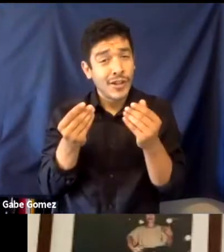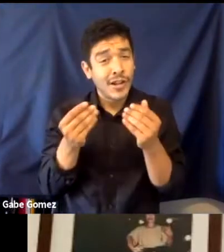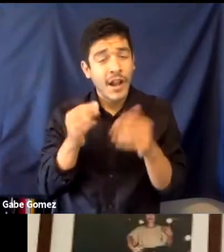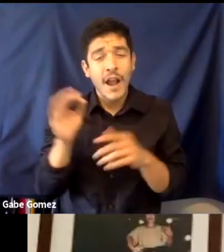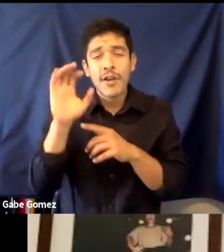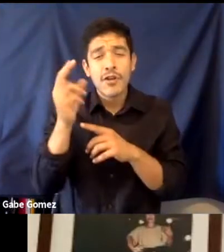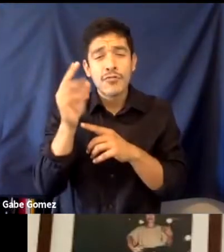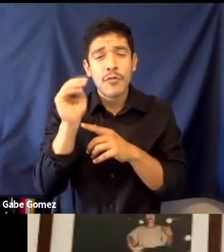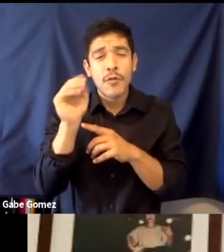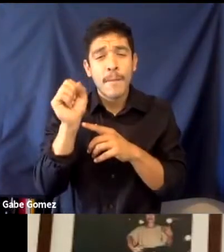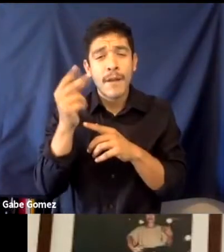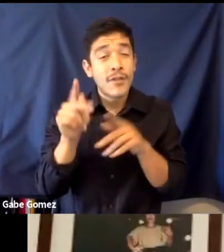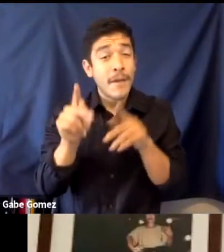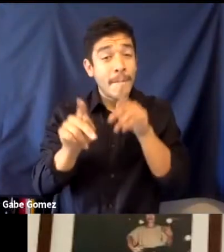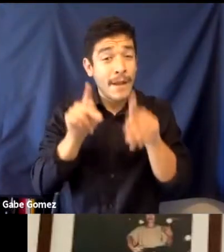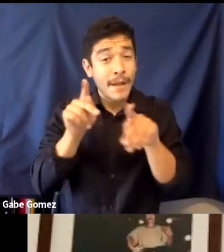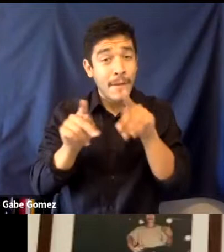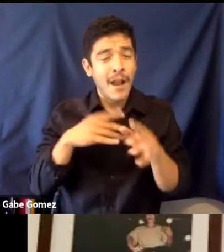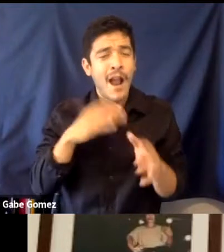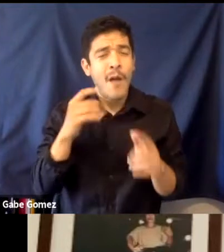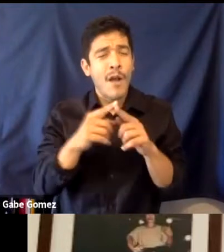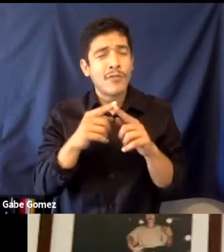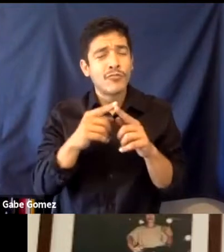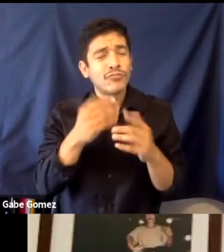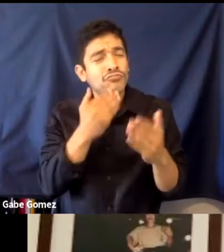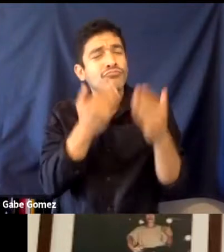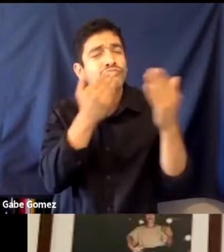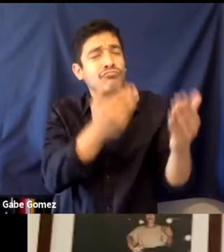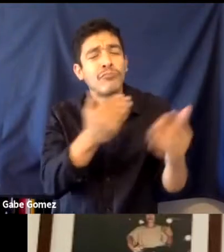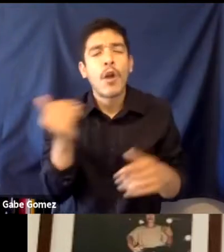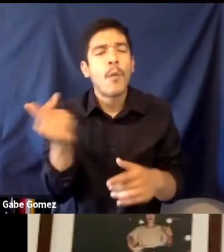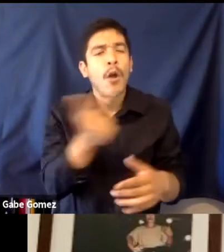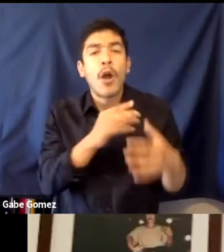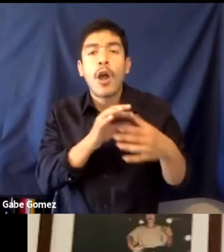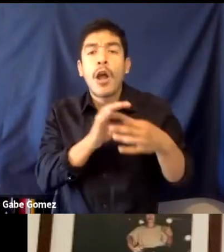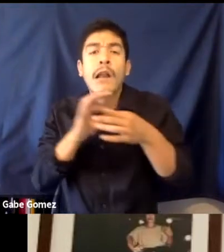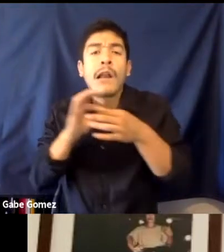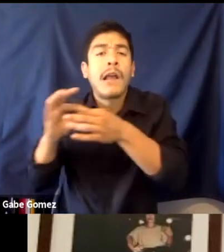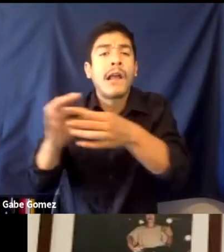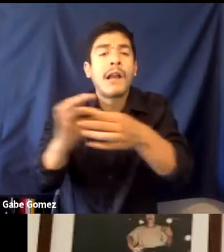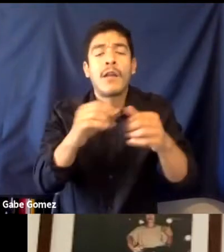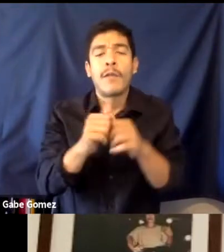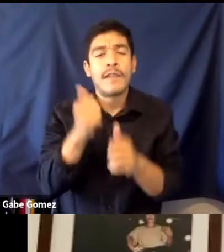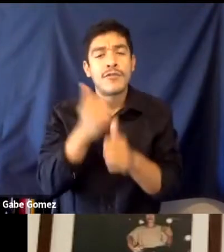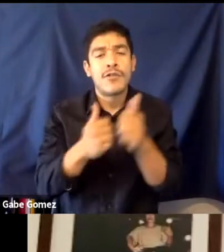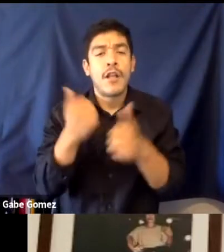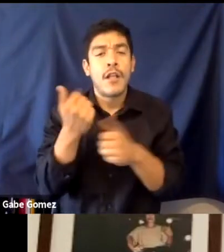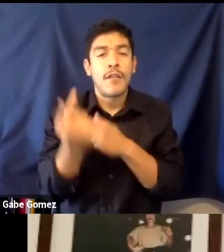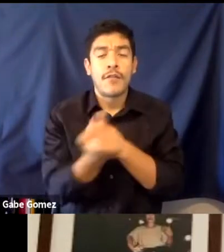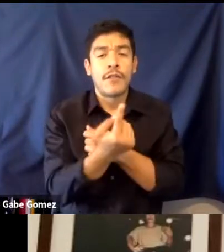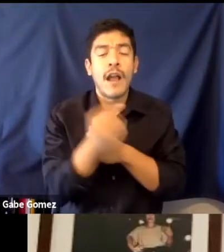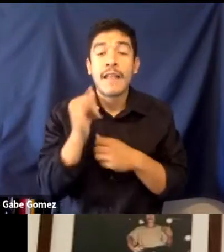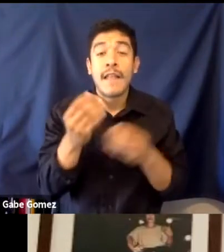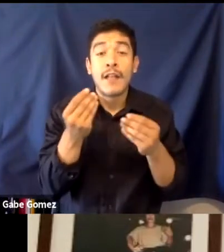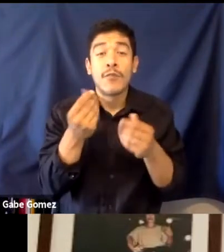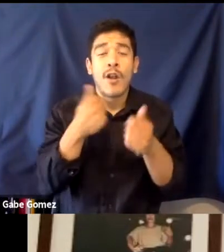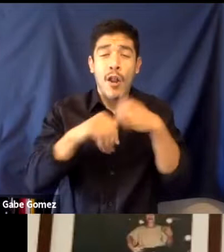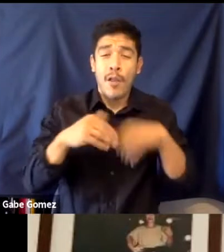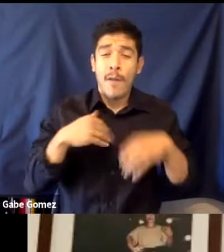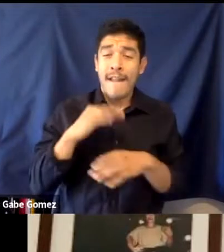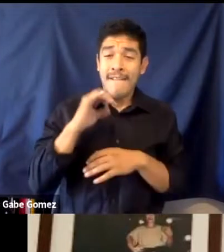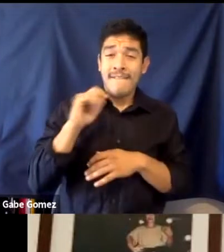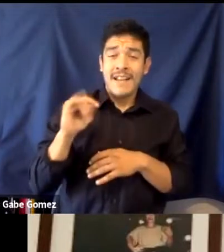Chumash peoples. I want to recognize that we are all connected with one another and that the ground beneath my feet